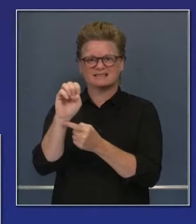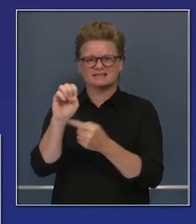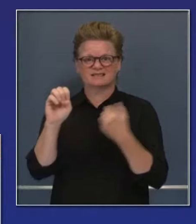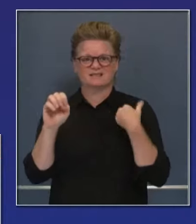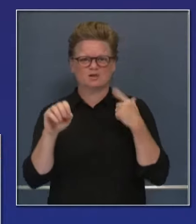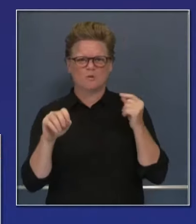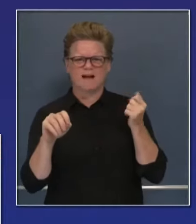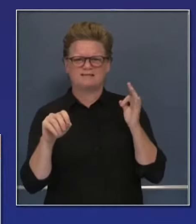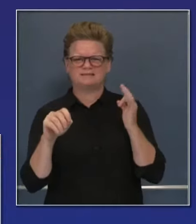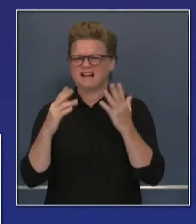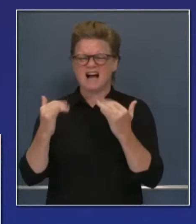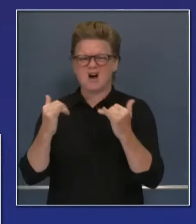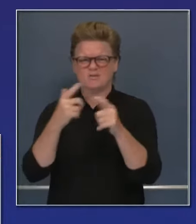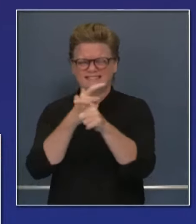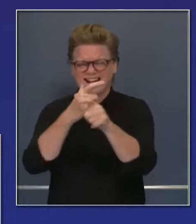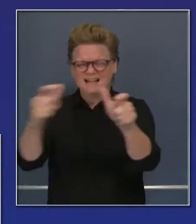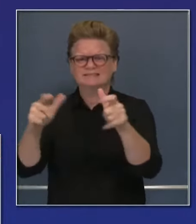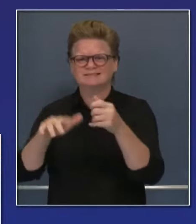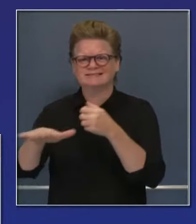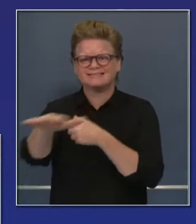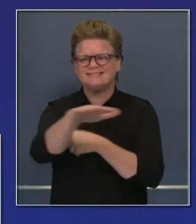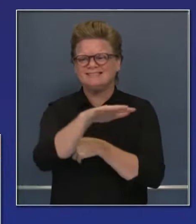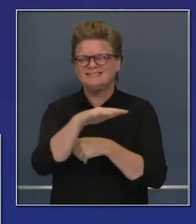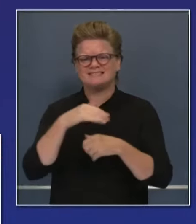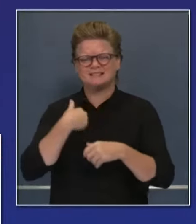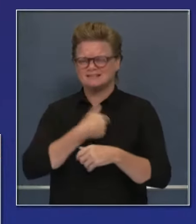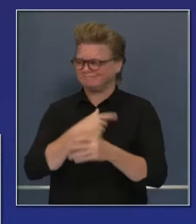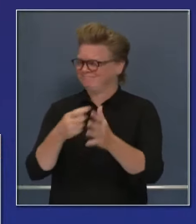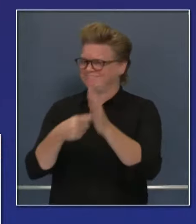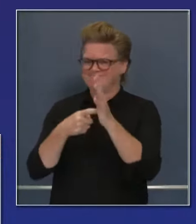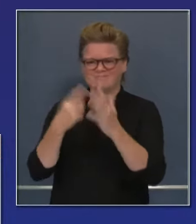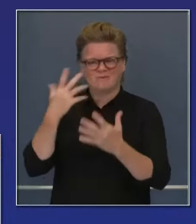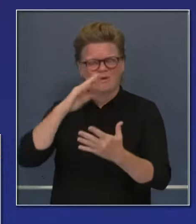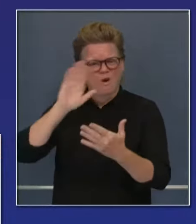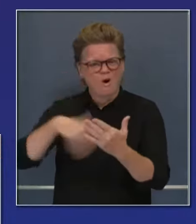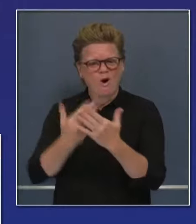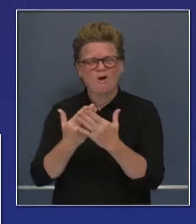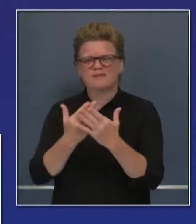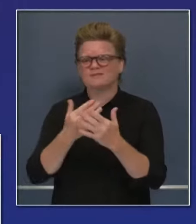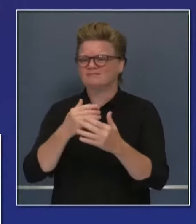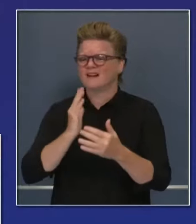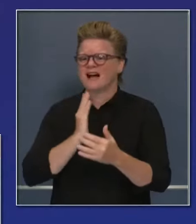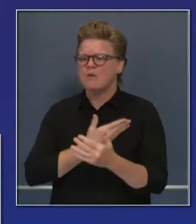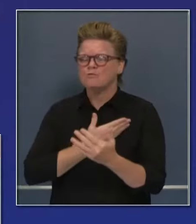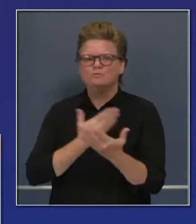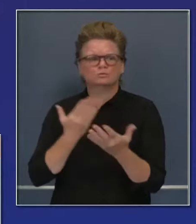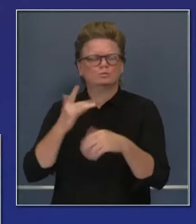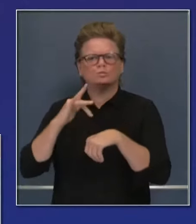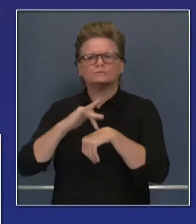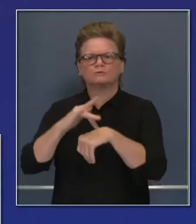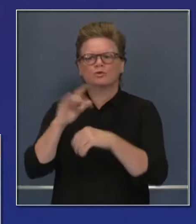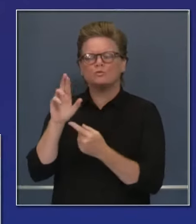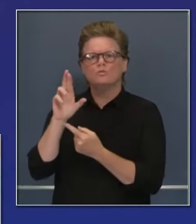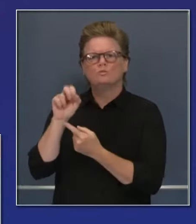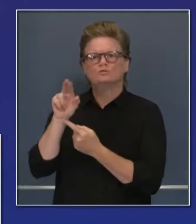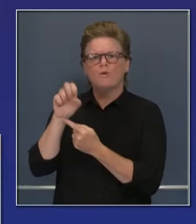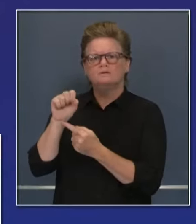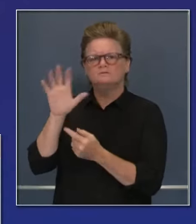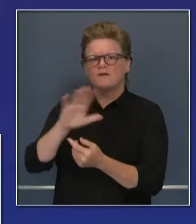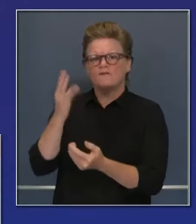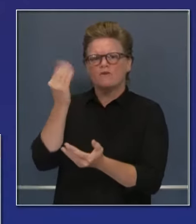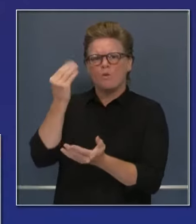it also has required us a deep reservoir of resource. Nearly 14,000 firefighters currently deployed